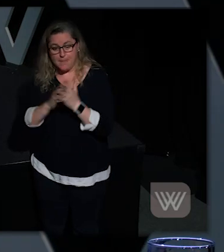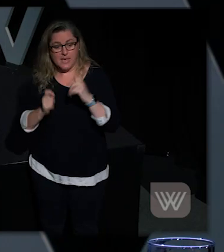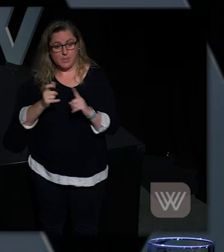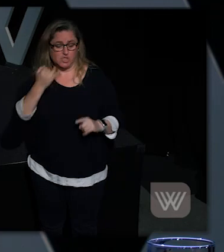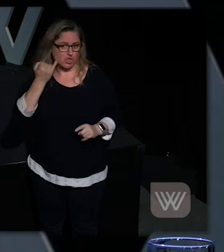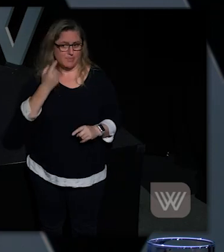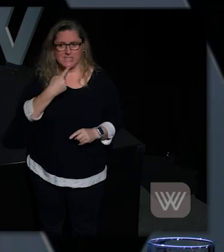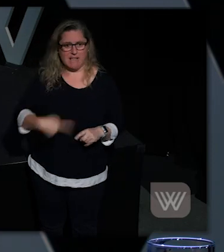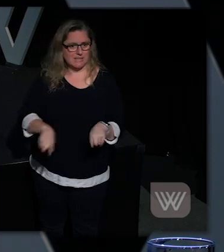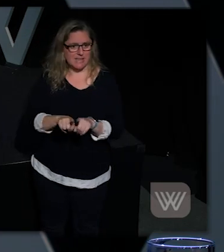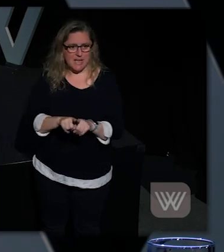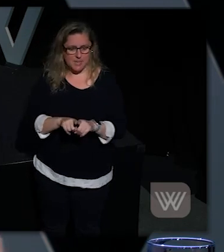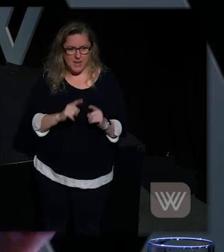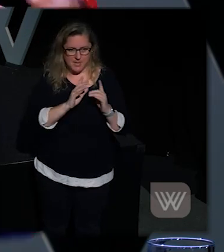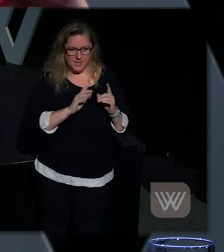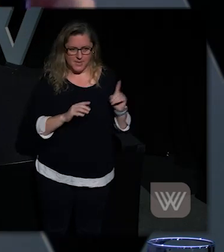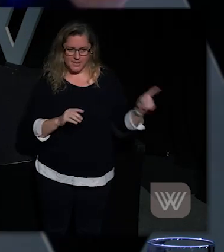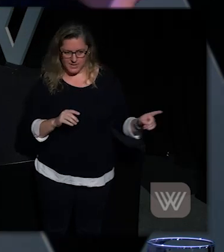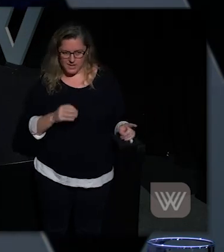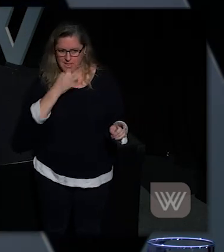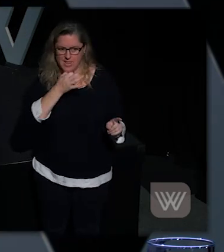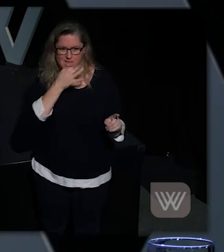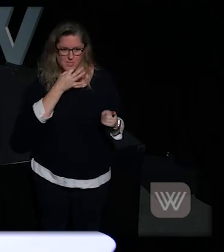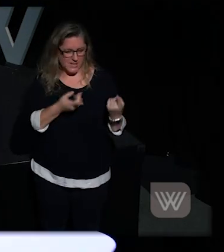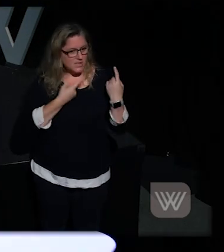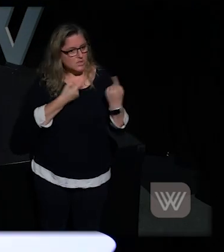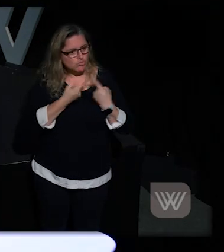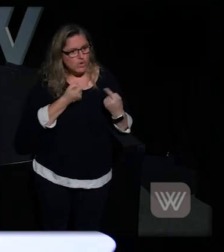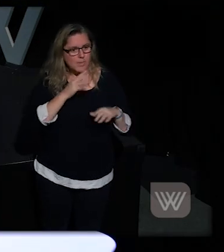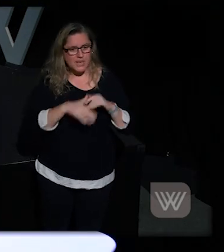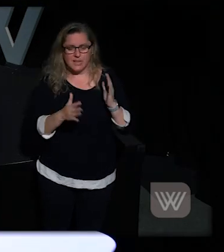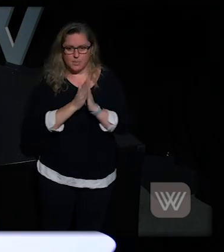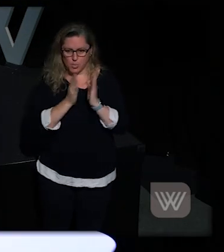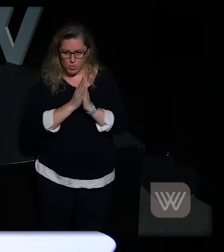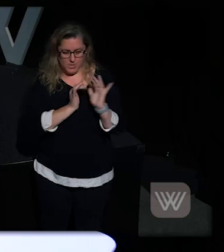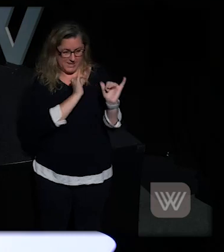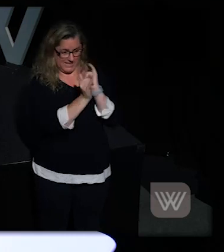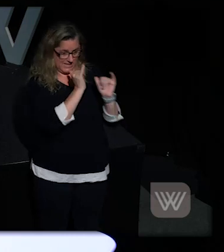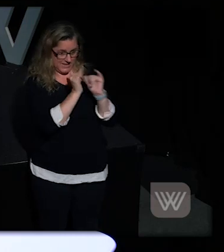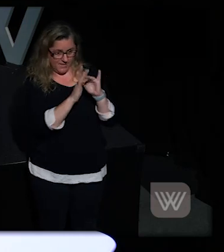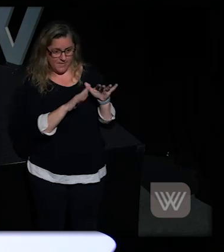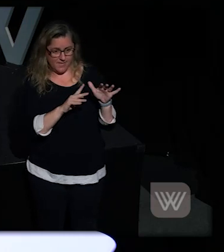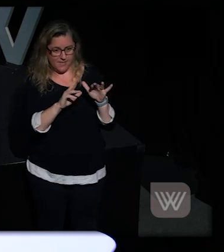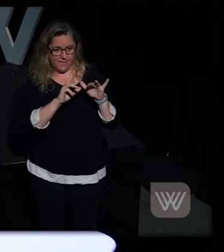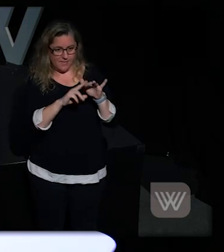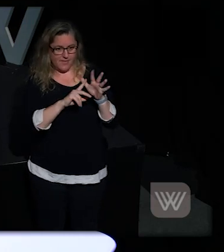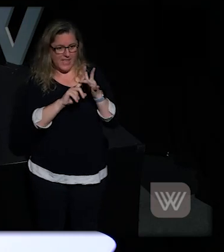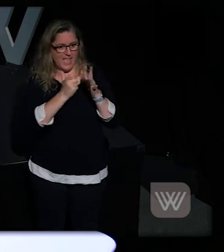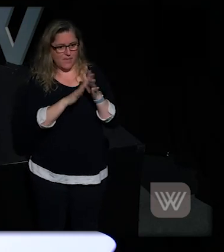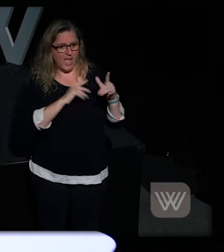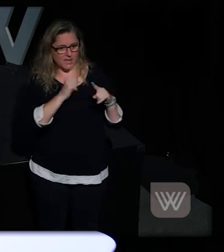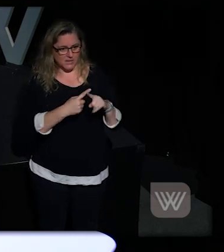a really weird bit where Mark made me... So there's a bit I describe in the book where I interviewed him for Fairfax face-to-face on video